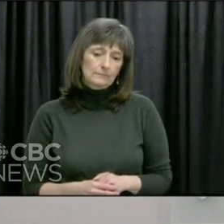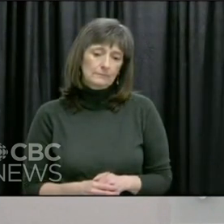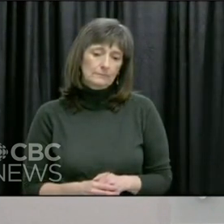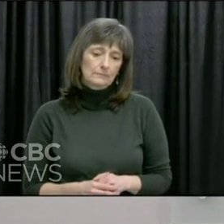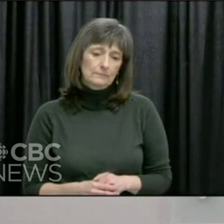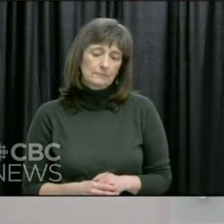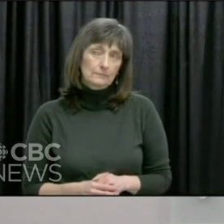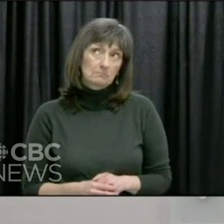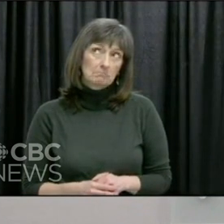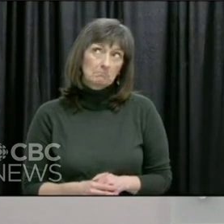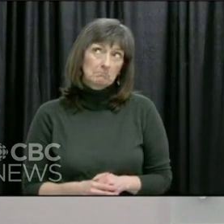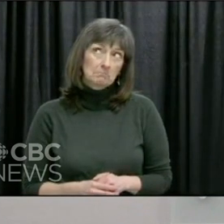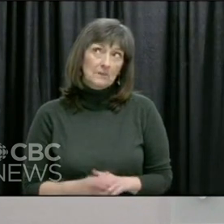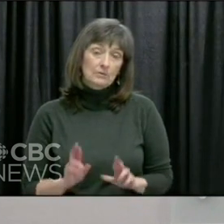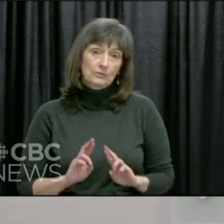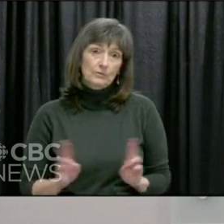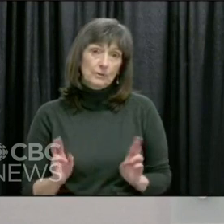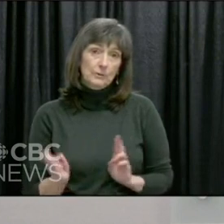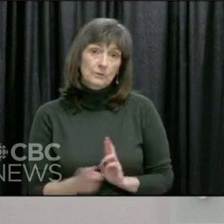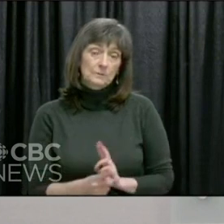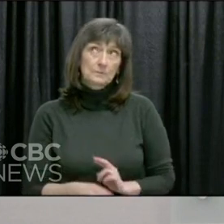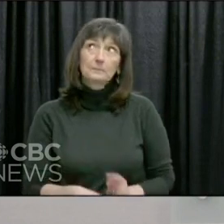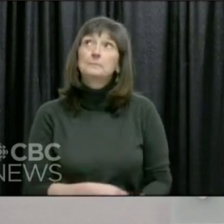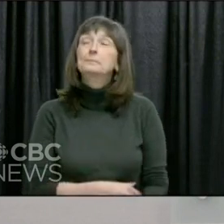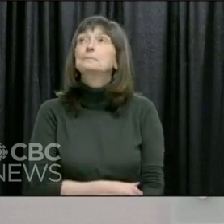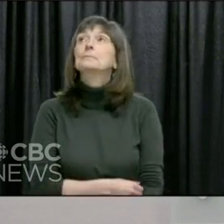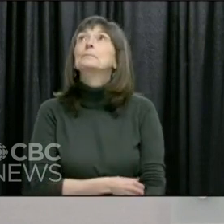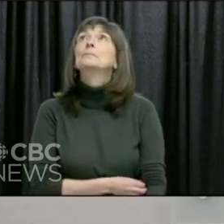Kellyanne, if you would press star one.